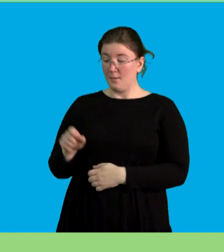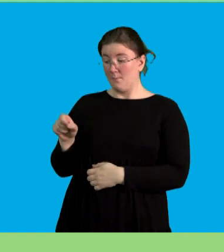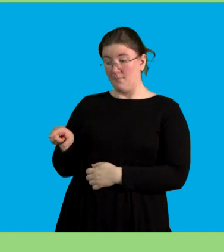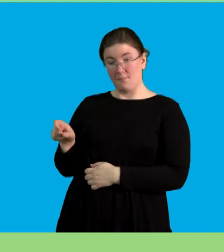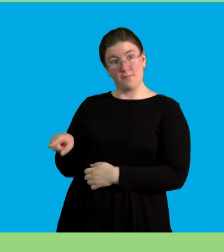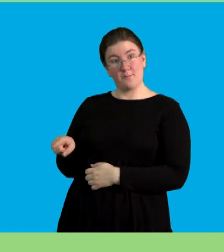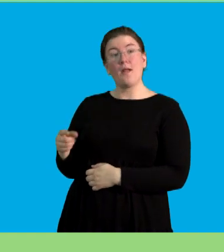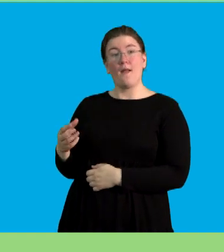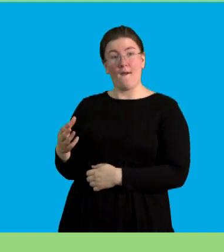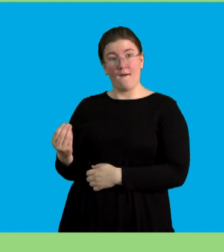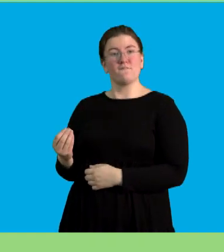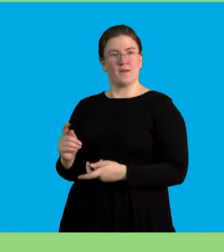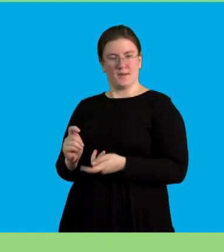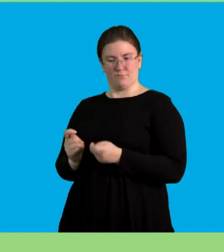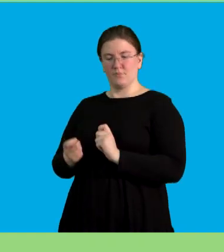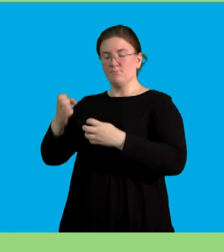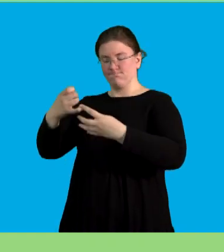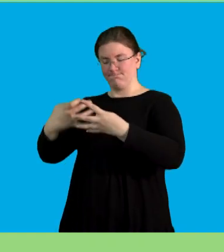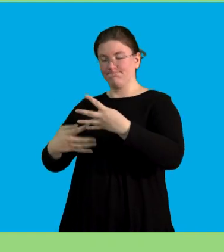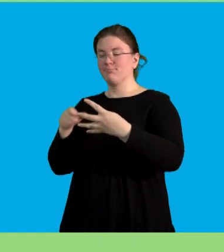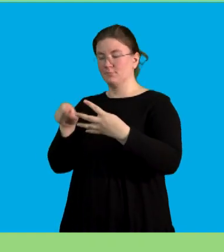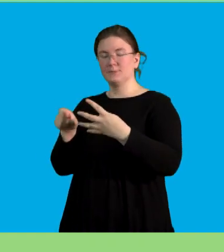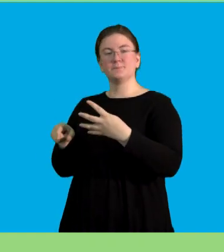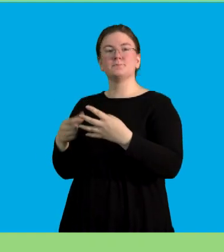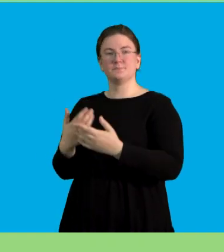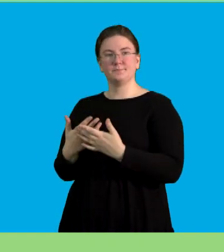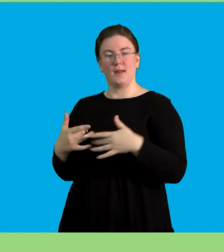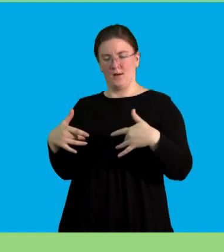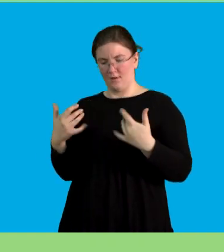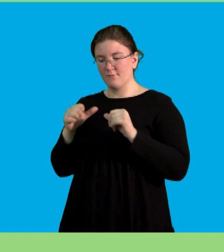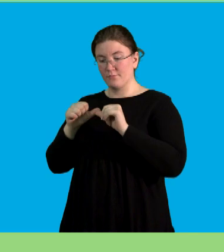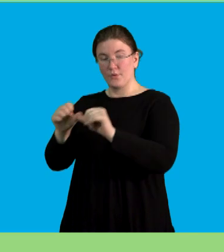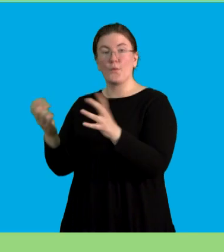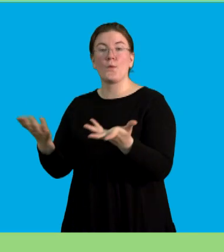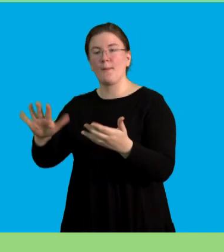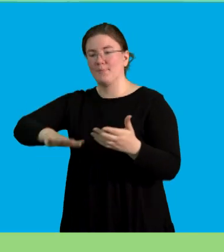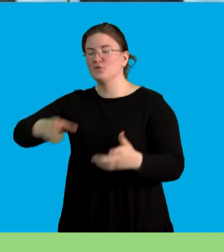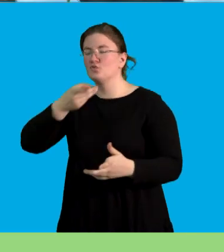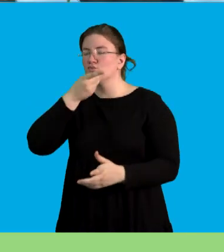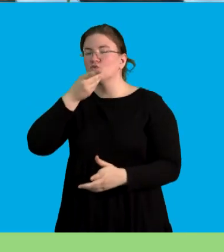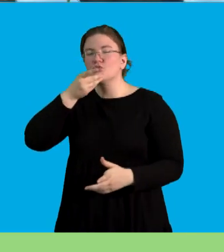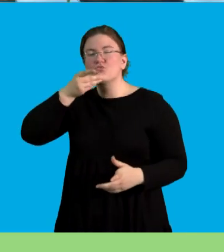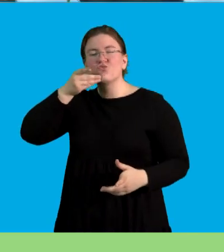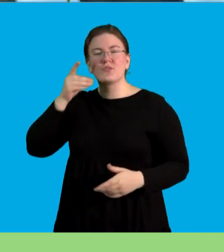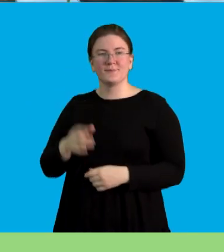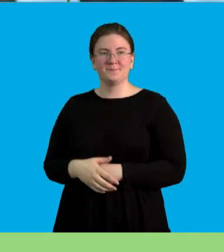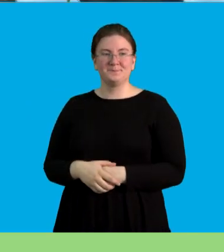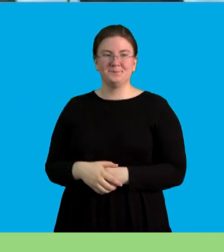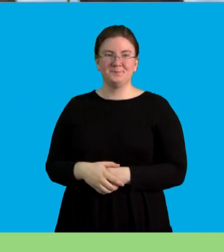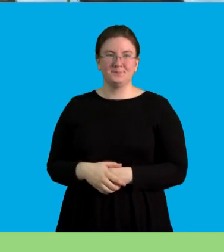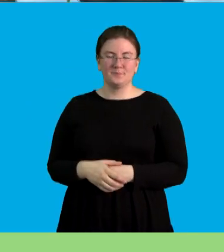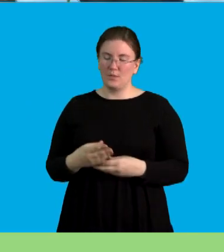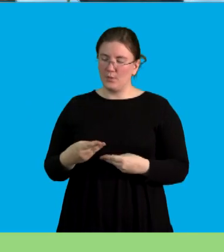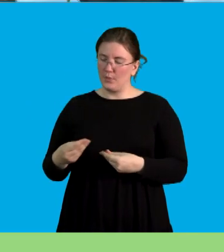Okay, so camels have the following adaptations that allow them to live and survive in deserts.